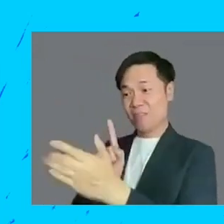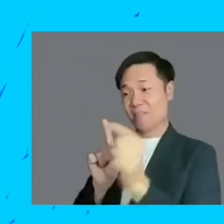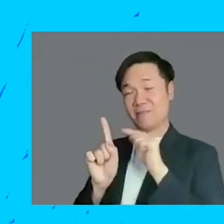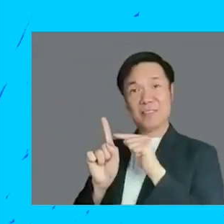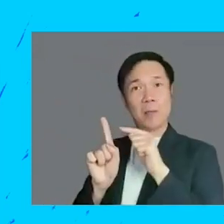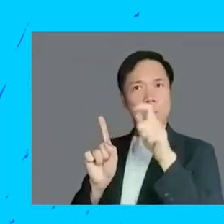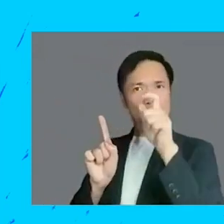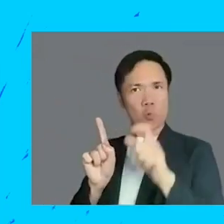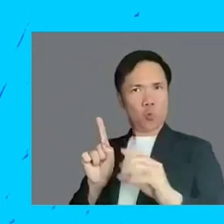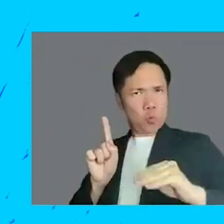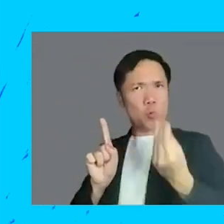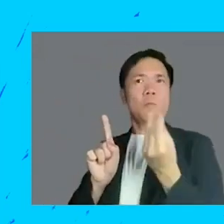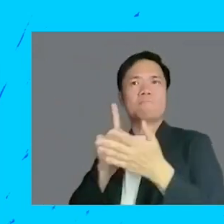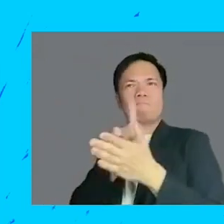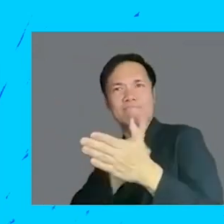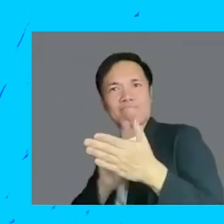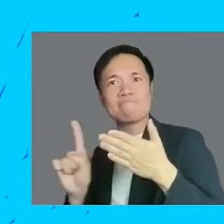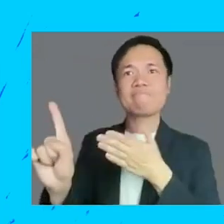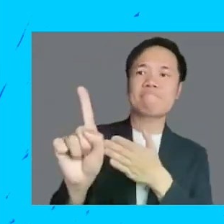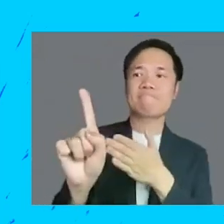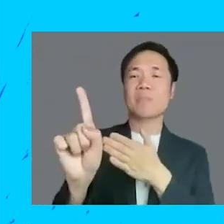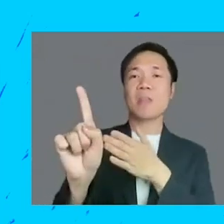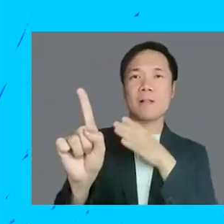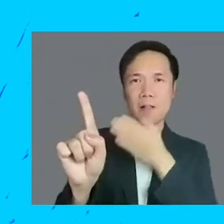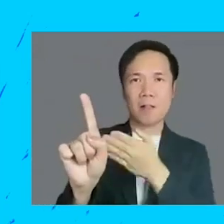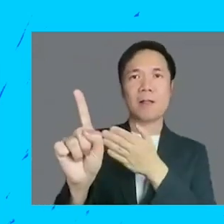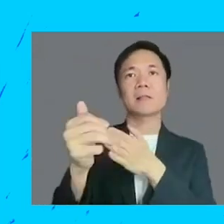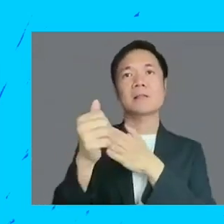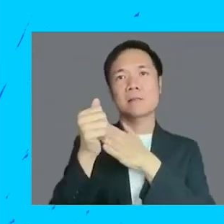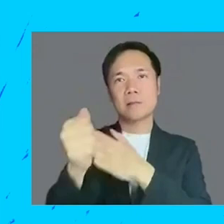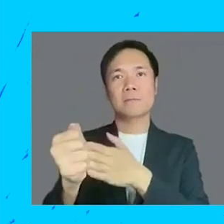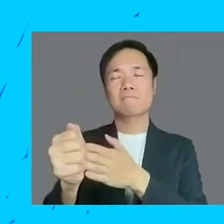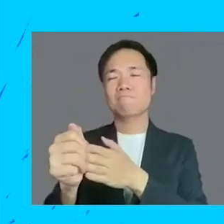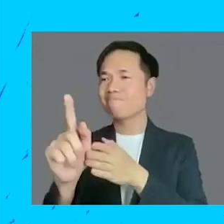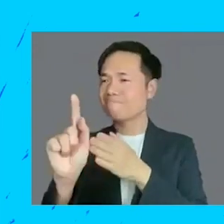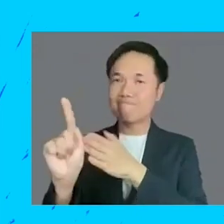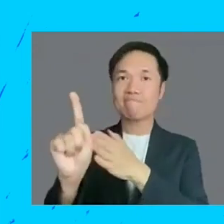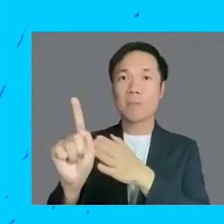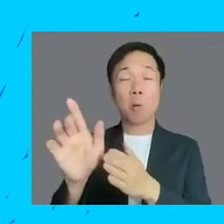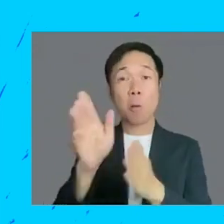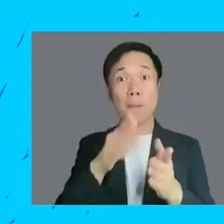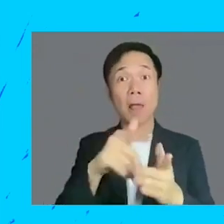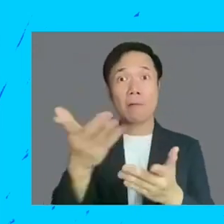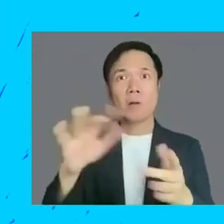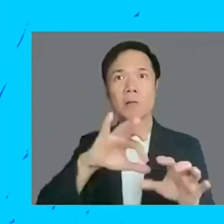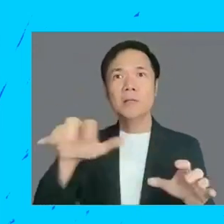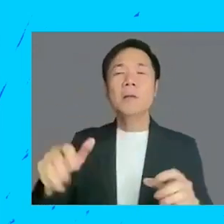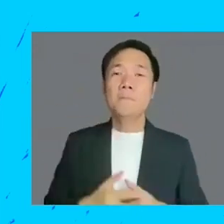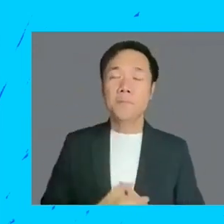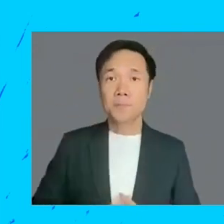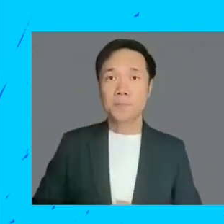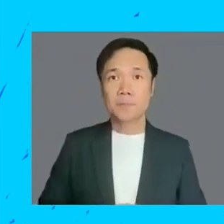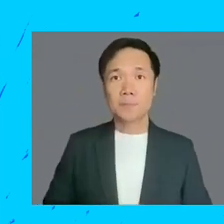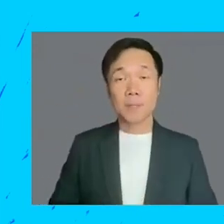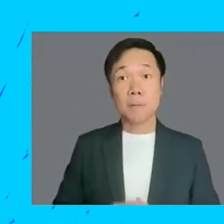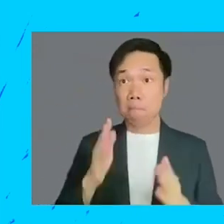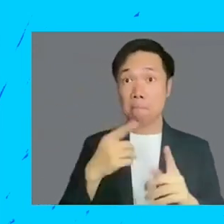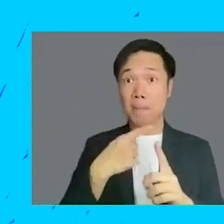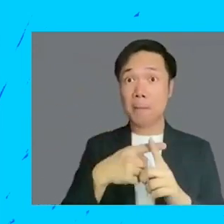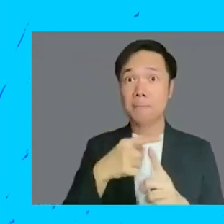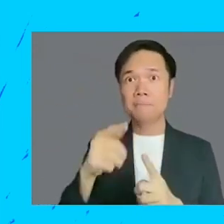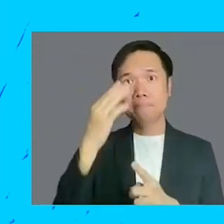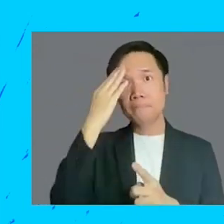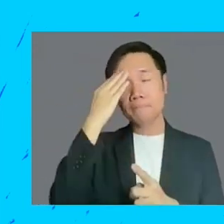young people want to take on the lead of the different programs that are being implemented in their countries and also being recognized